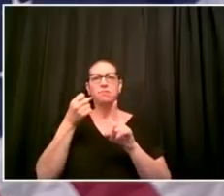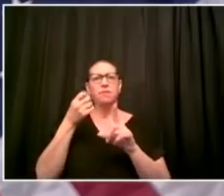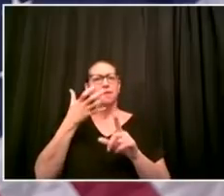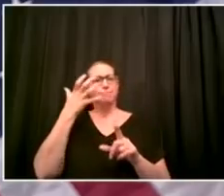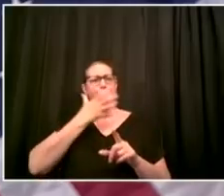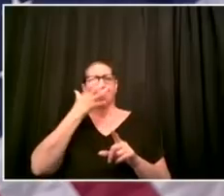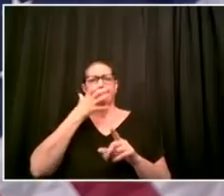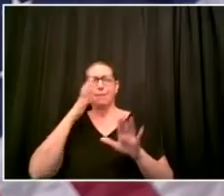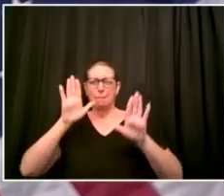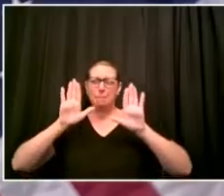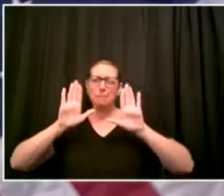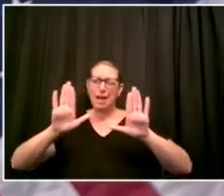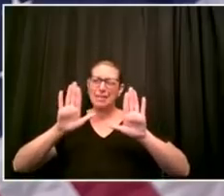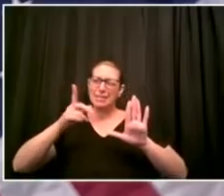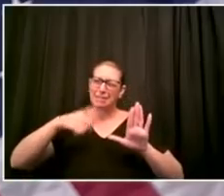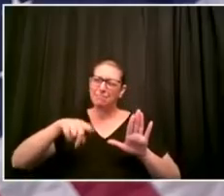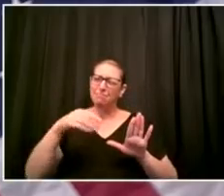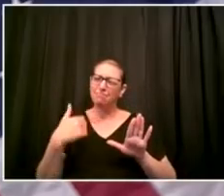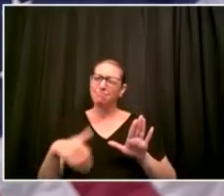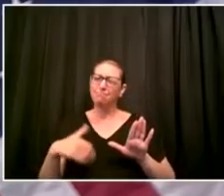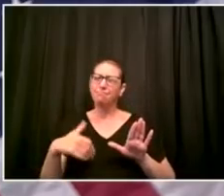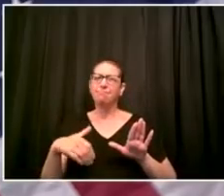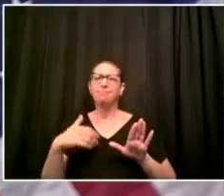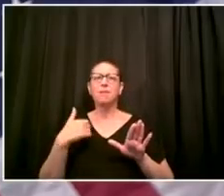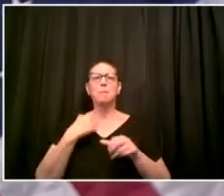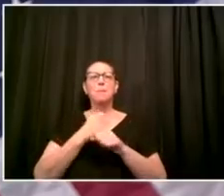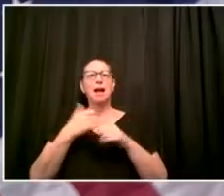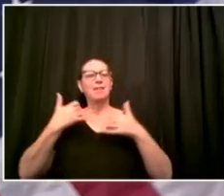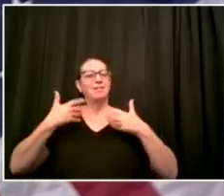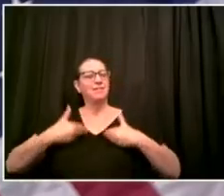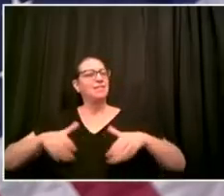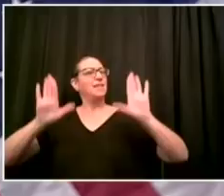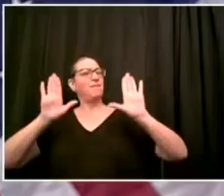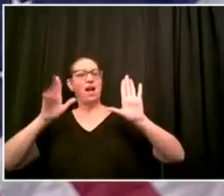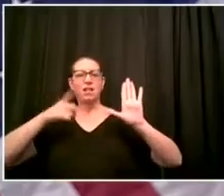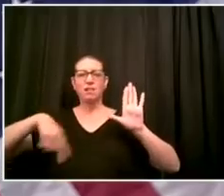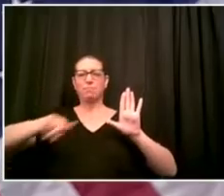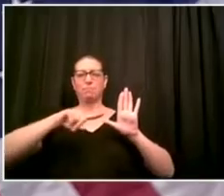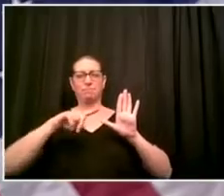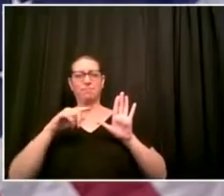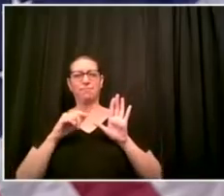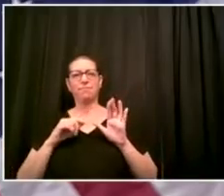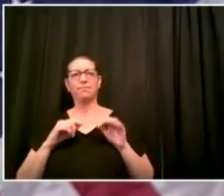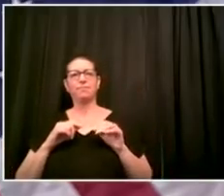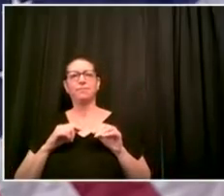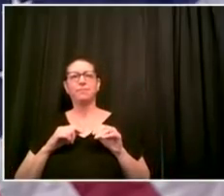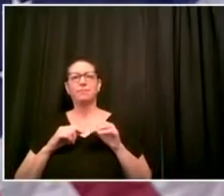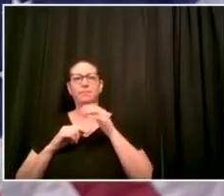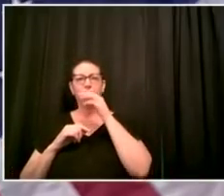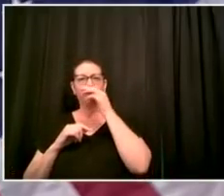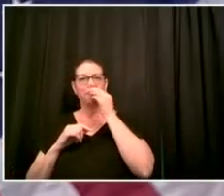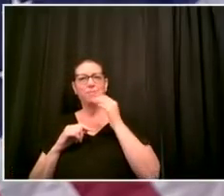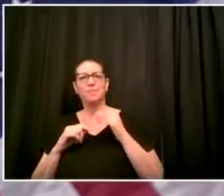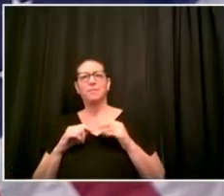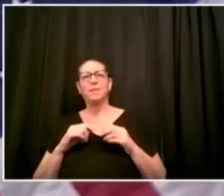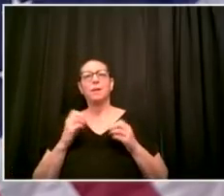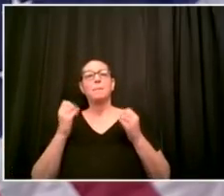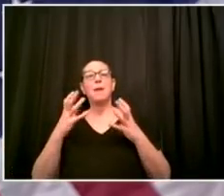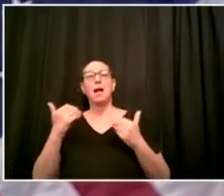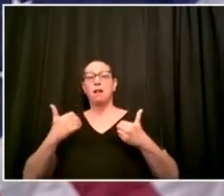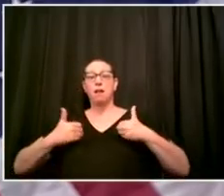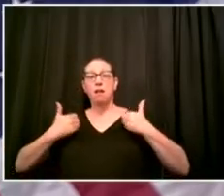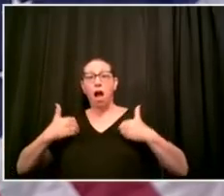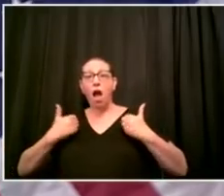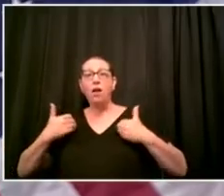so hard for so many of us to imagine what it must have been like for so many good young men and women to be out fighting for